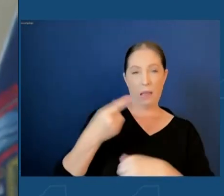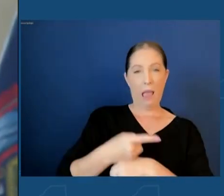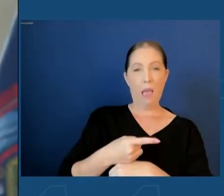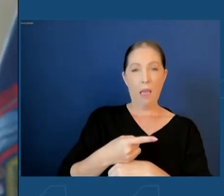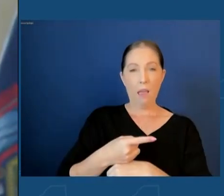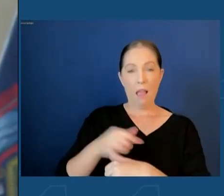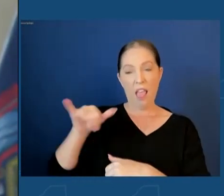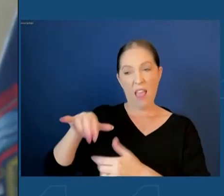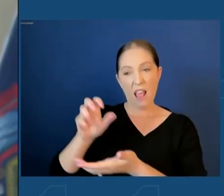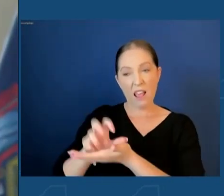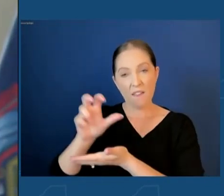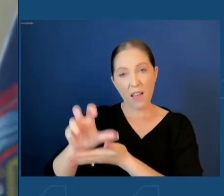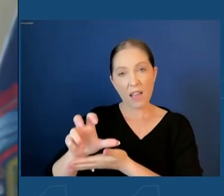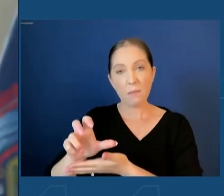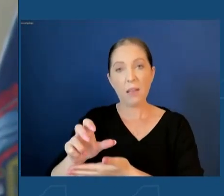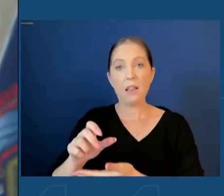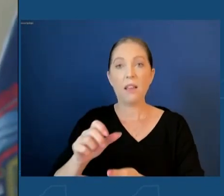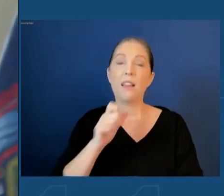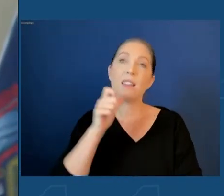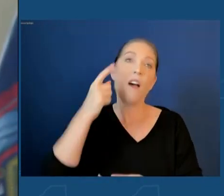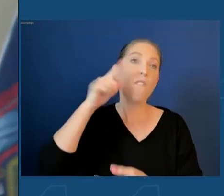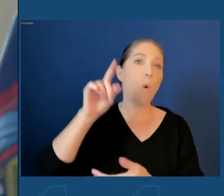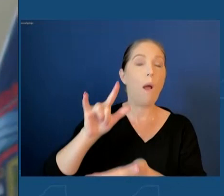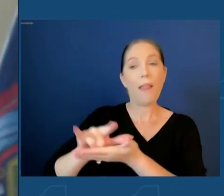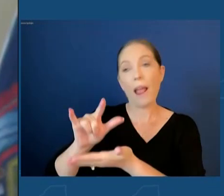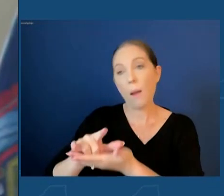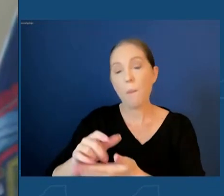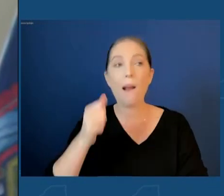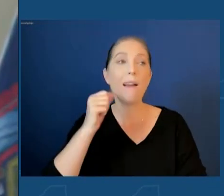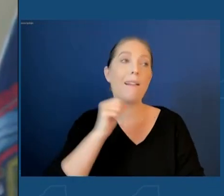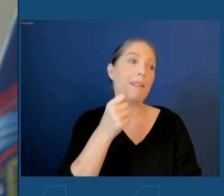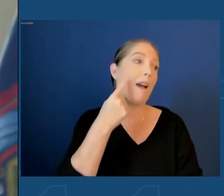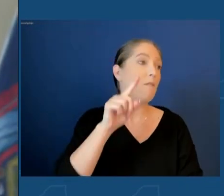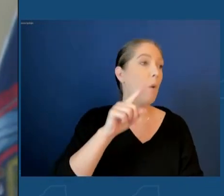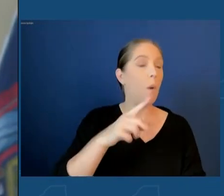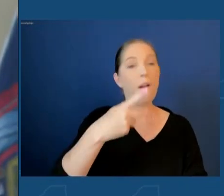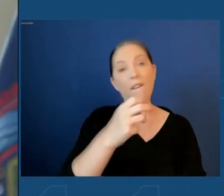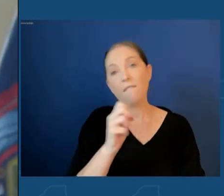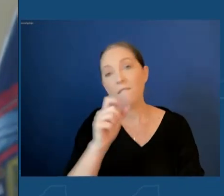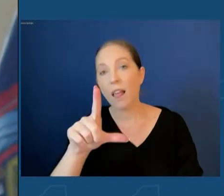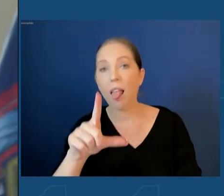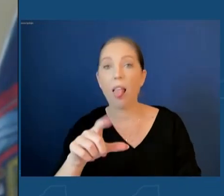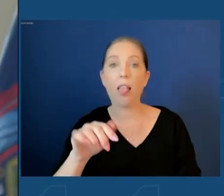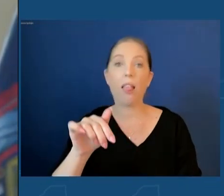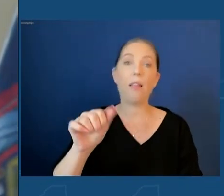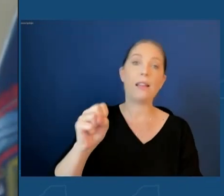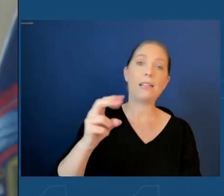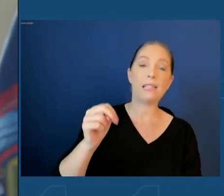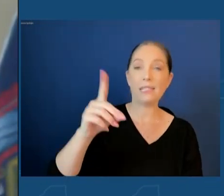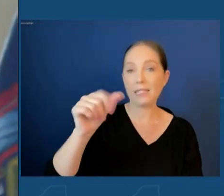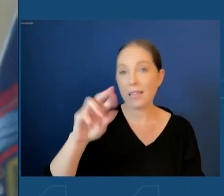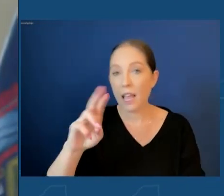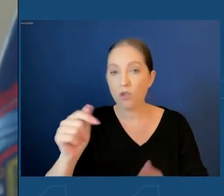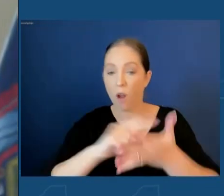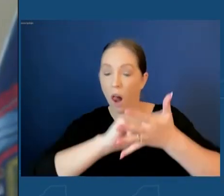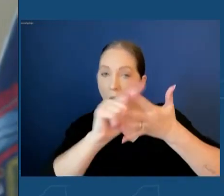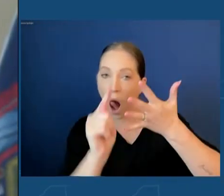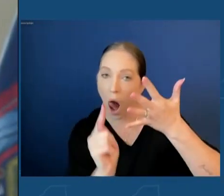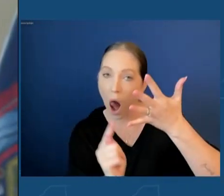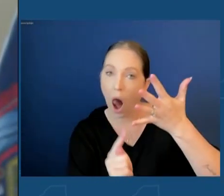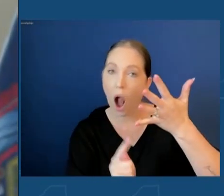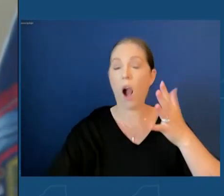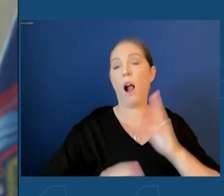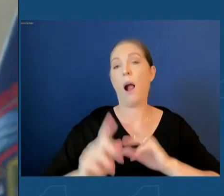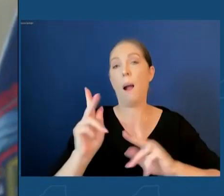to the airport, not just to Phil Calderon and the board, and Sam Frasina and Kevin Hicks and Steve Hyder and Tom Nardacci and Sari